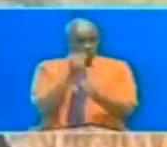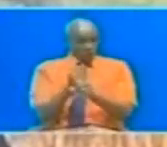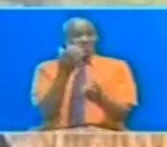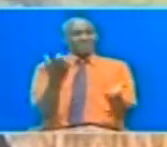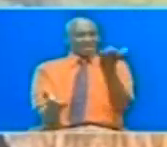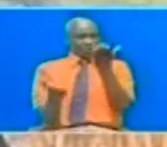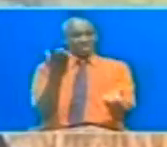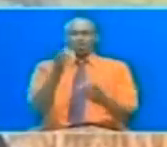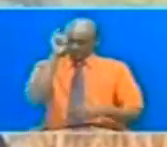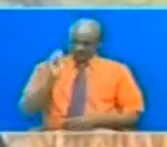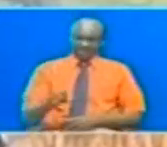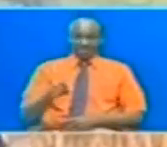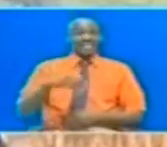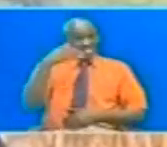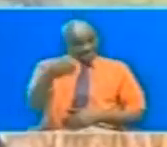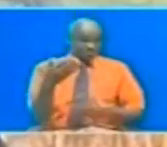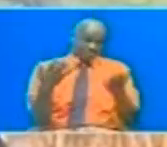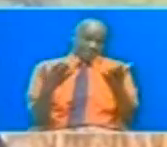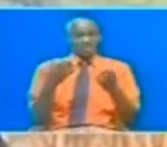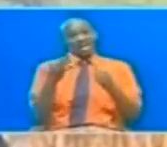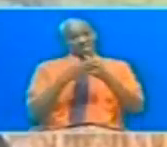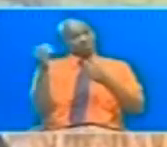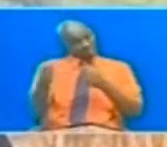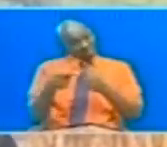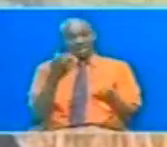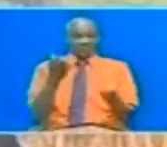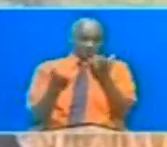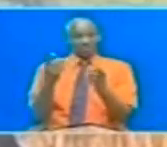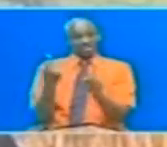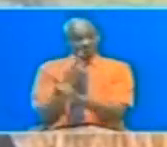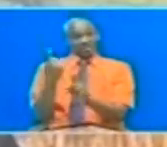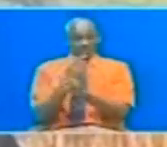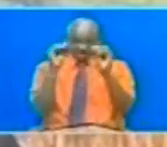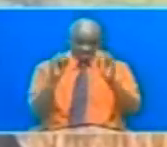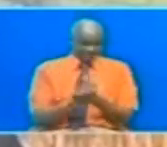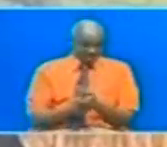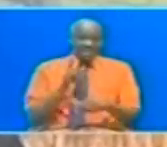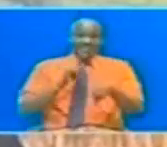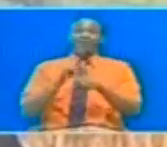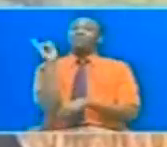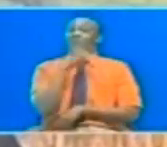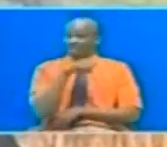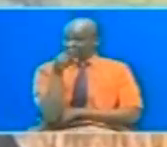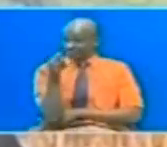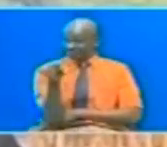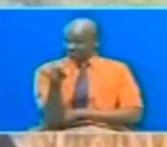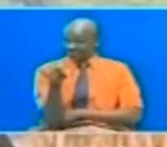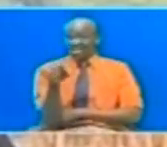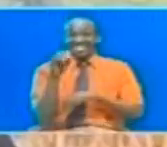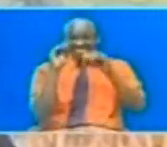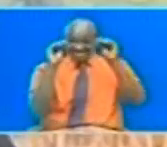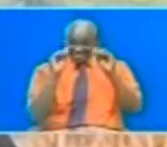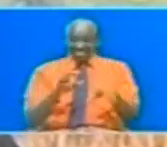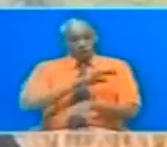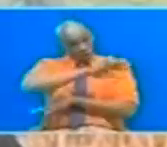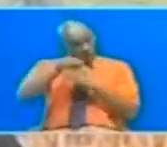evaluation in the next, hopefully in the next 80 months. And once that is done, then the teachers of this